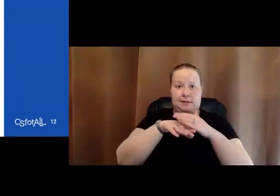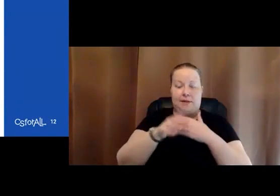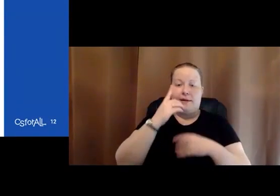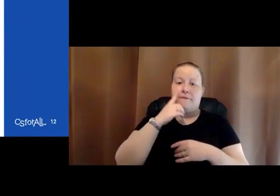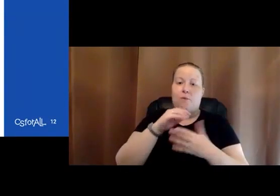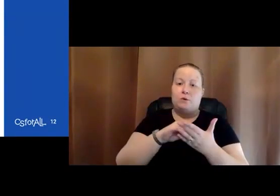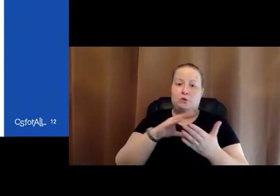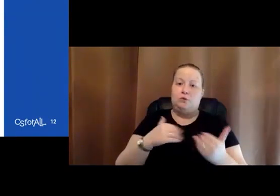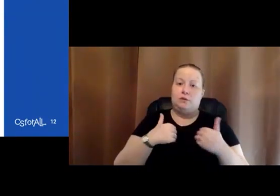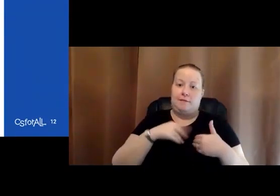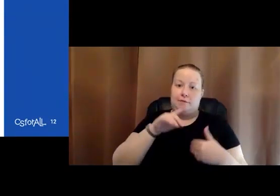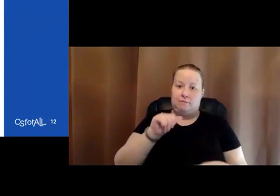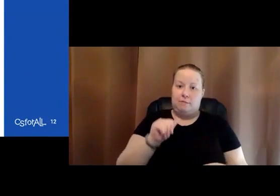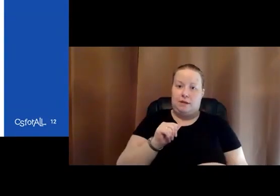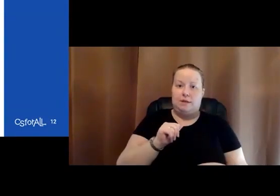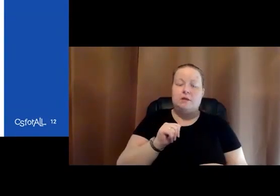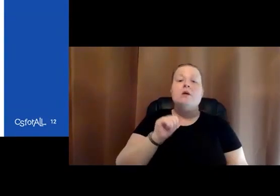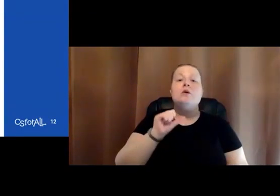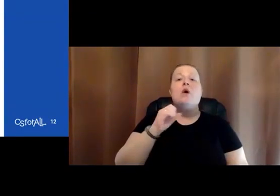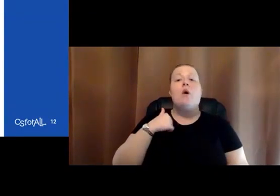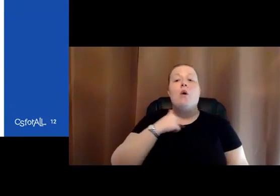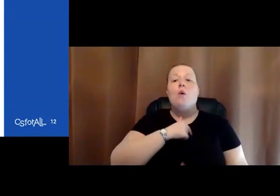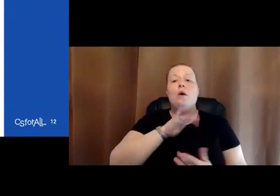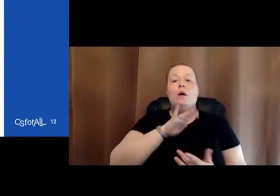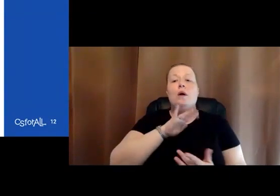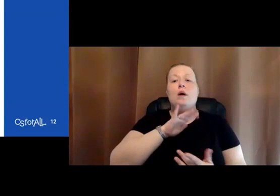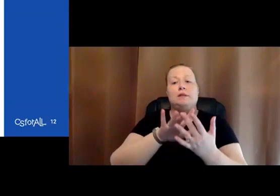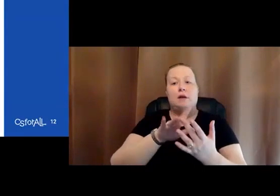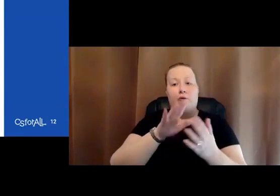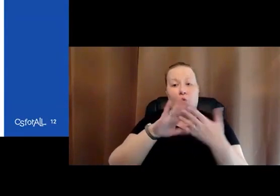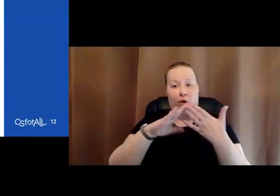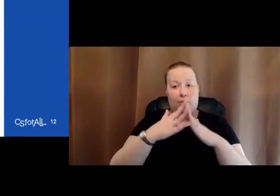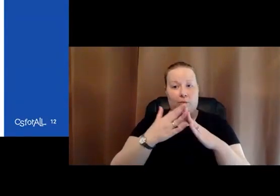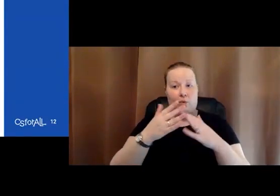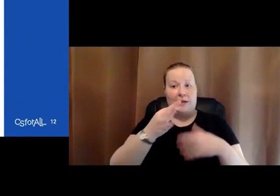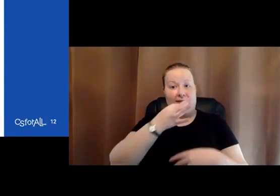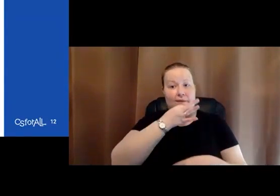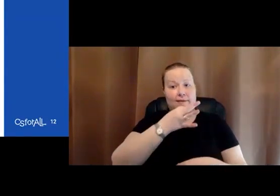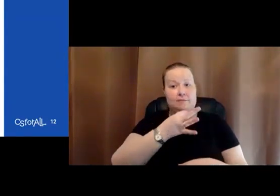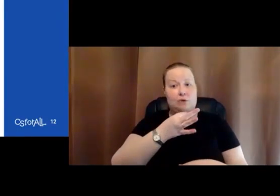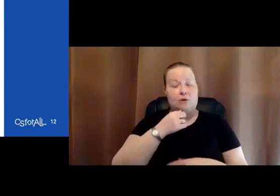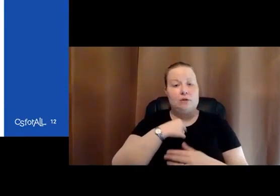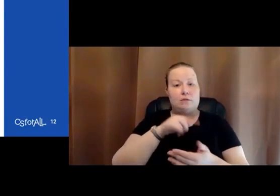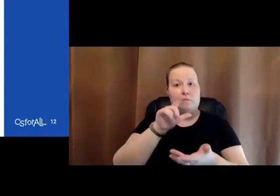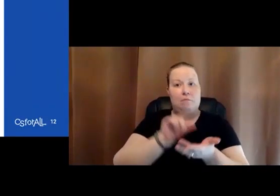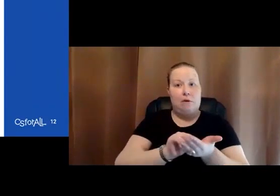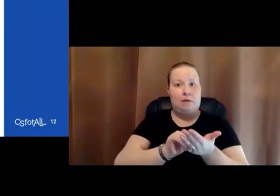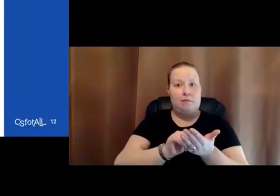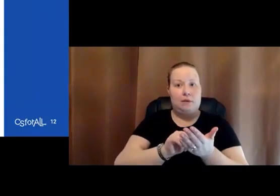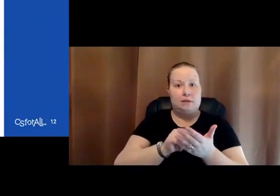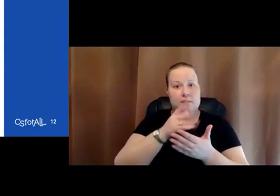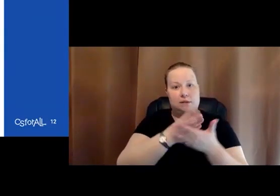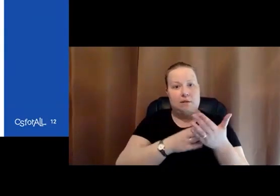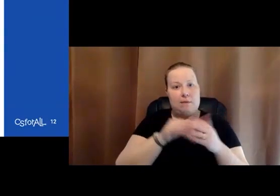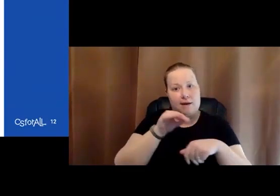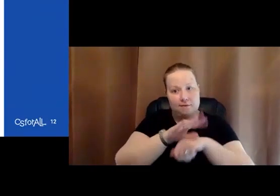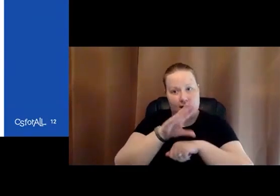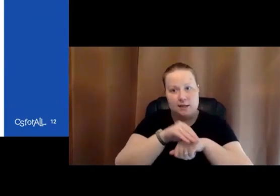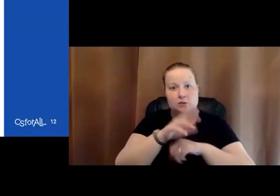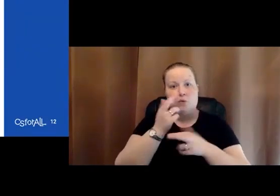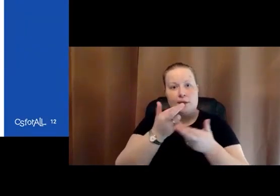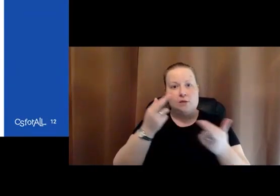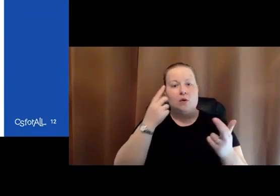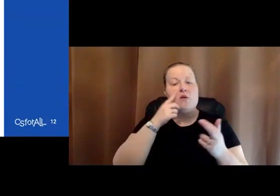disabilities. And so reached out to our community of experts and published some advice and resources for schools, districts,